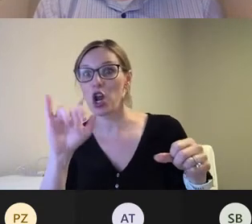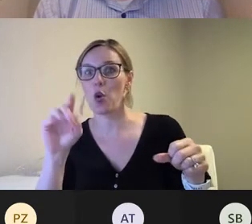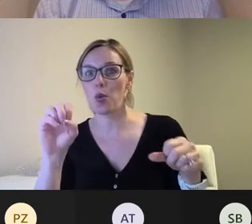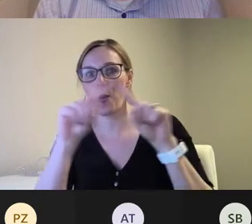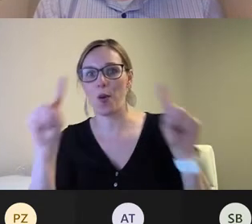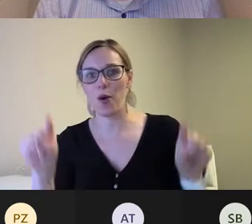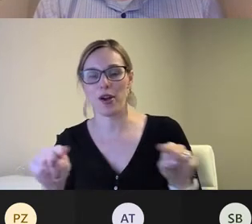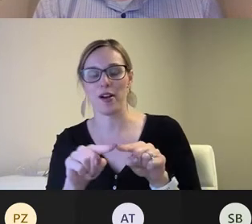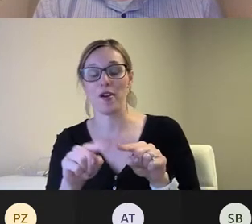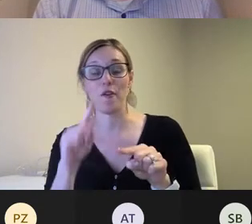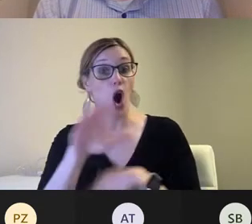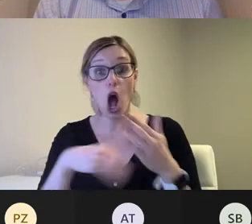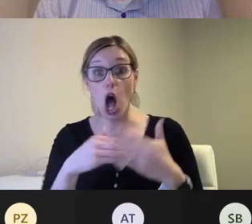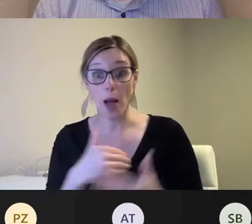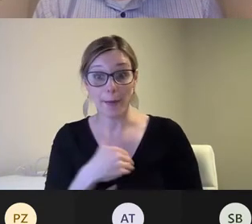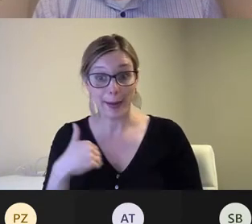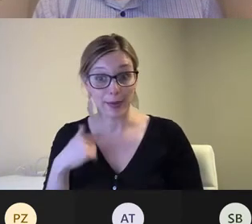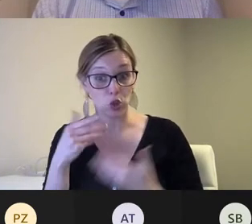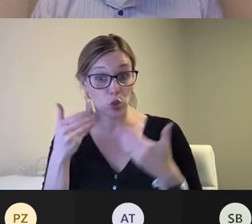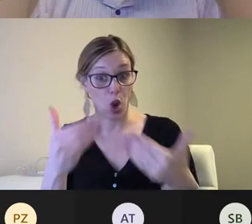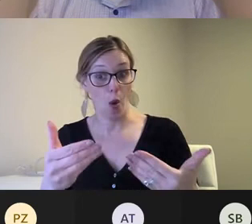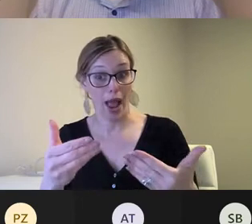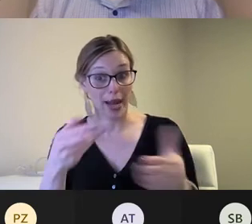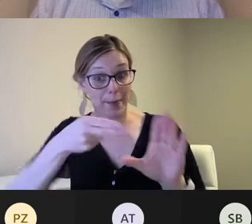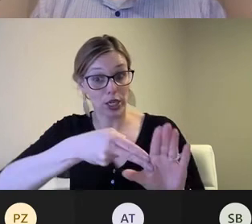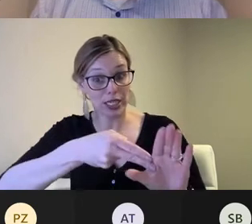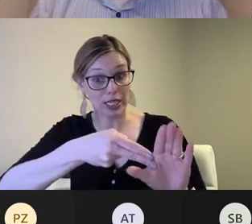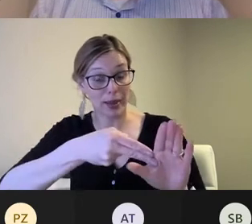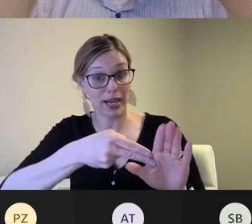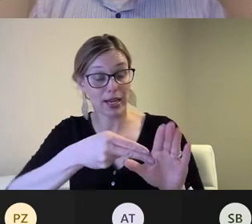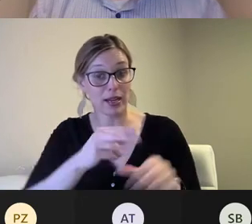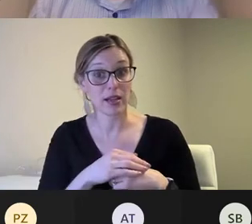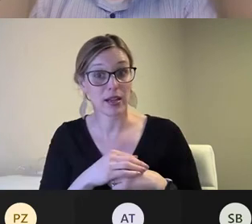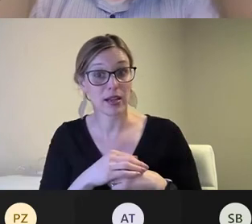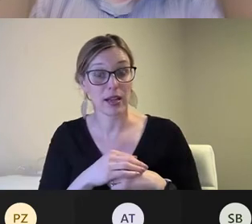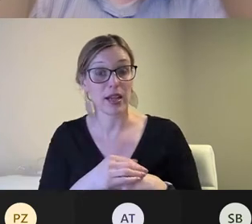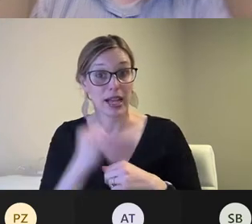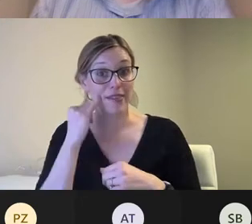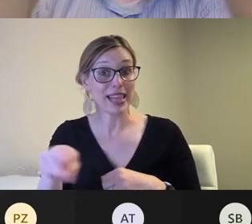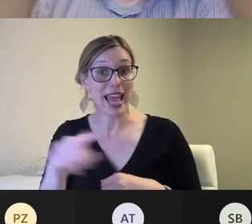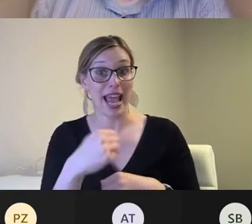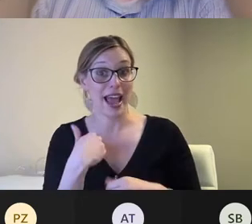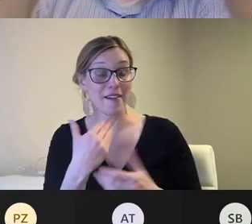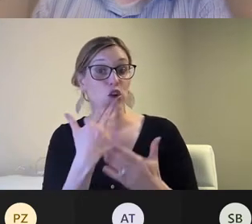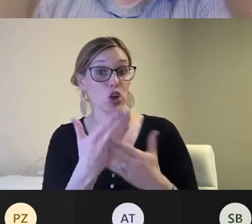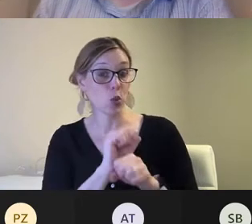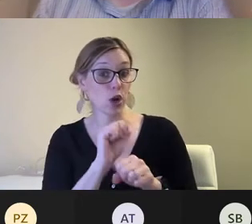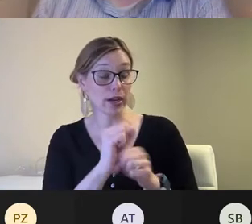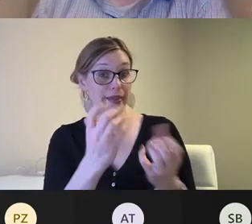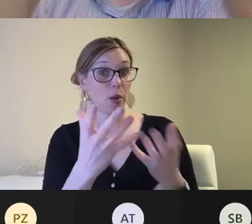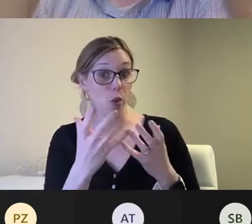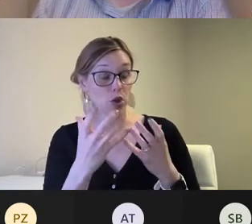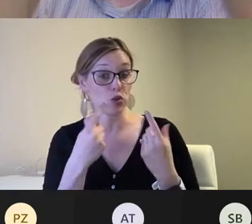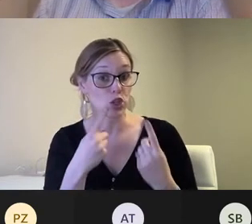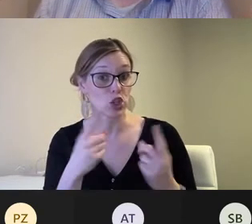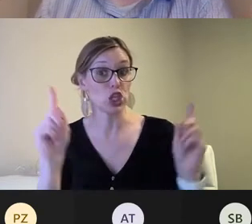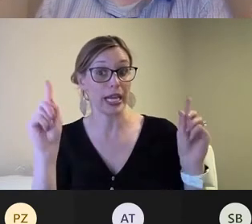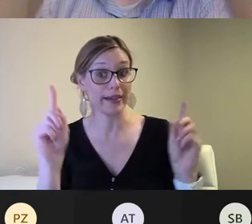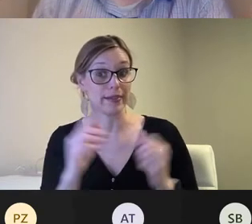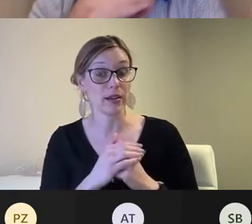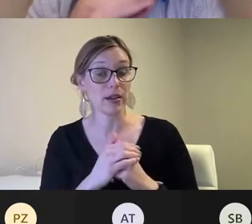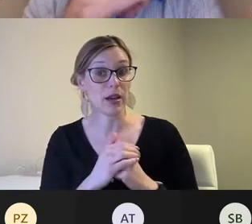all of our members to participate in terms of the work that they would like to achieve. However, I would definitely